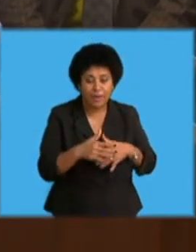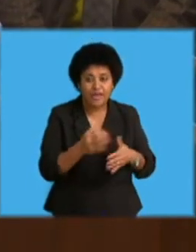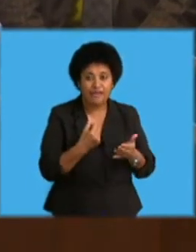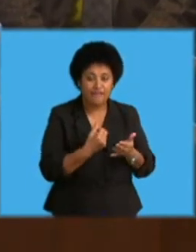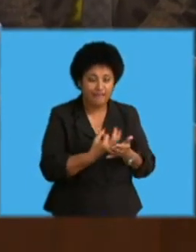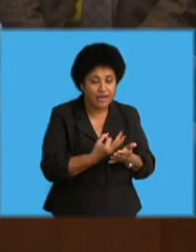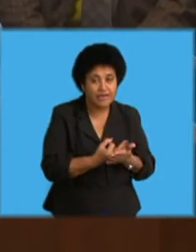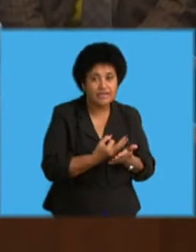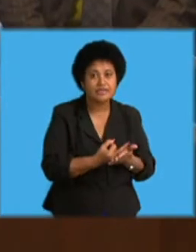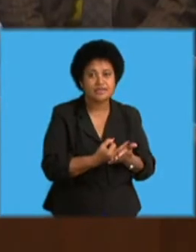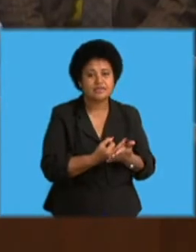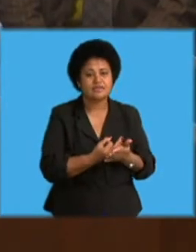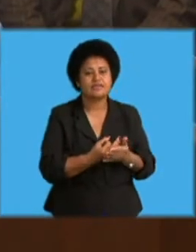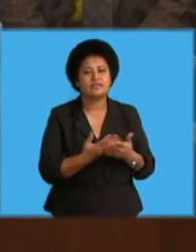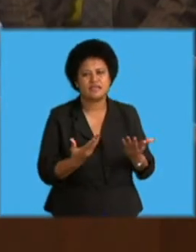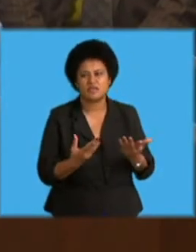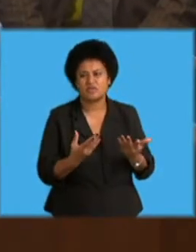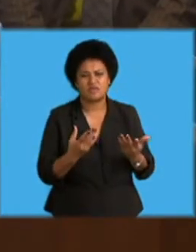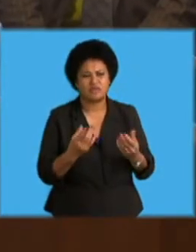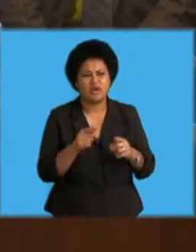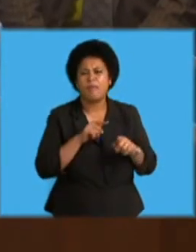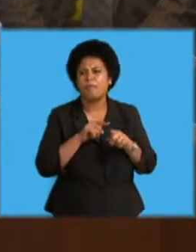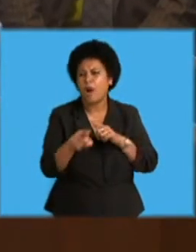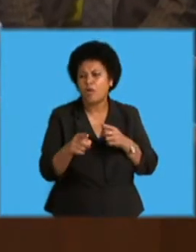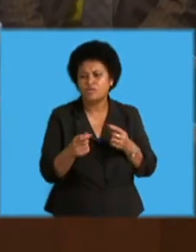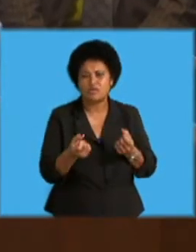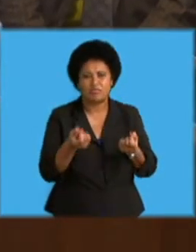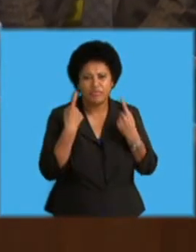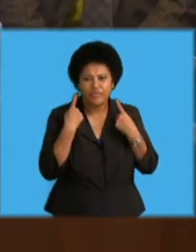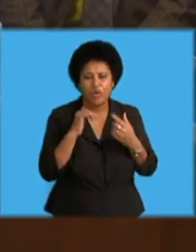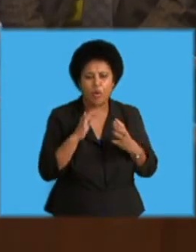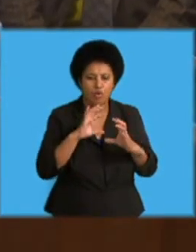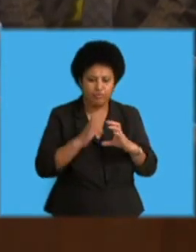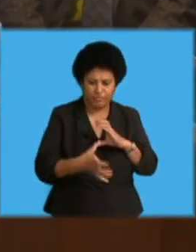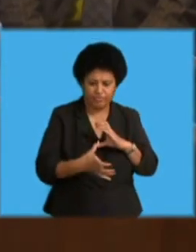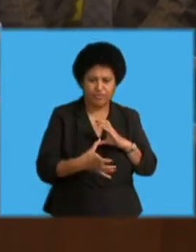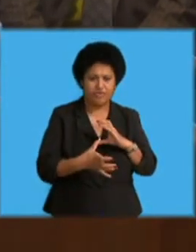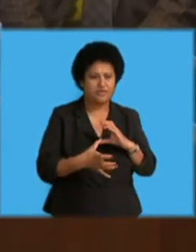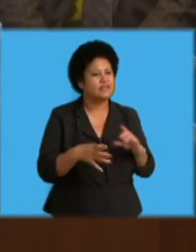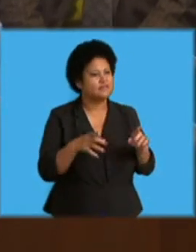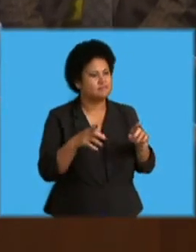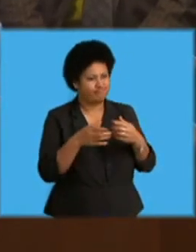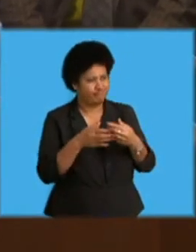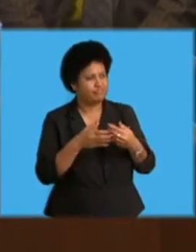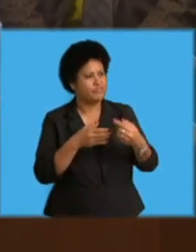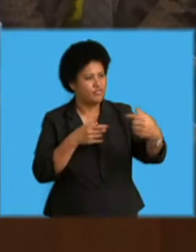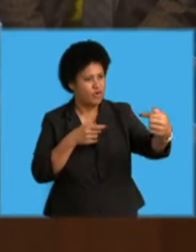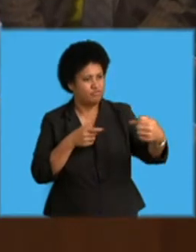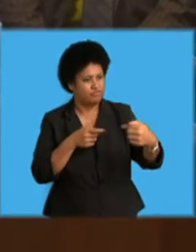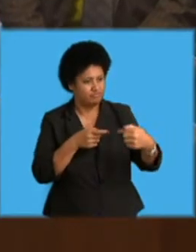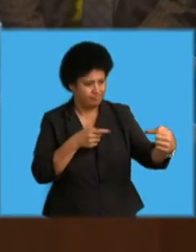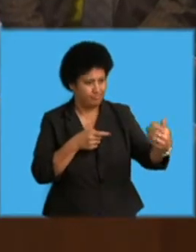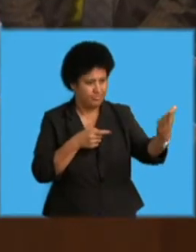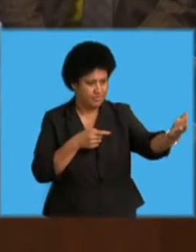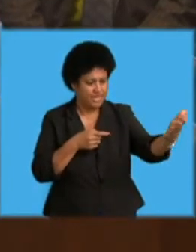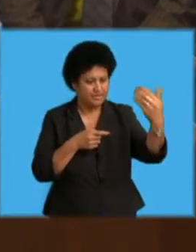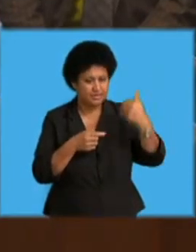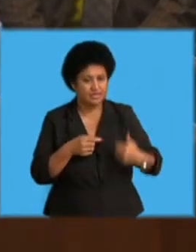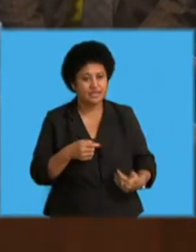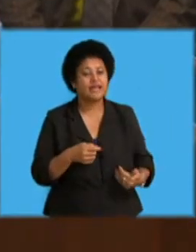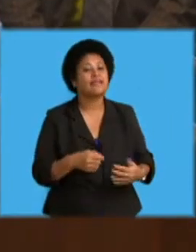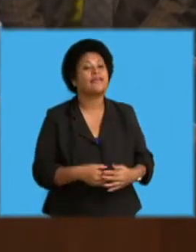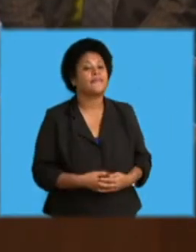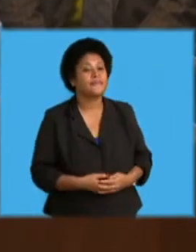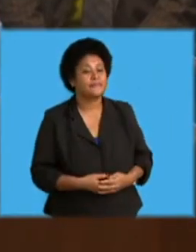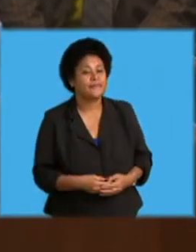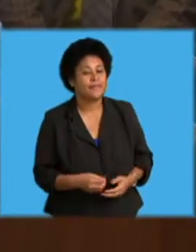of course, to much of the misinformation and lack of understanding, particularly from the other side of the House. The fact is, Madam Speaker, that one